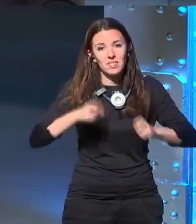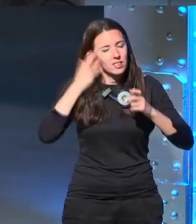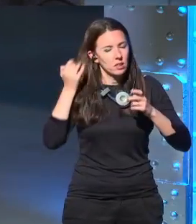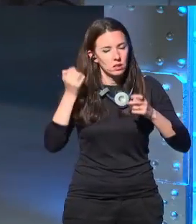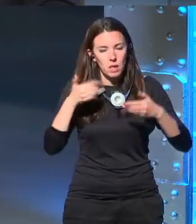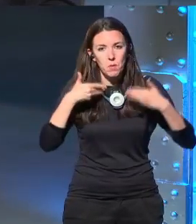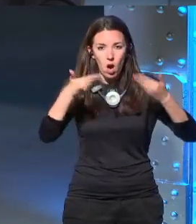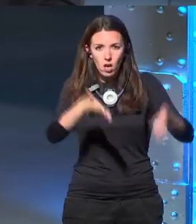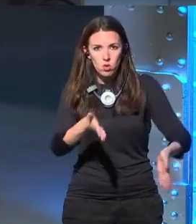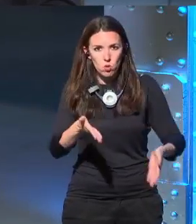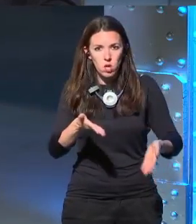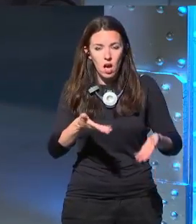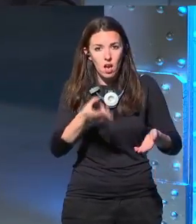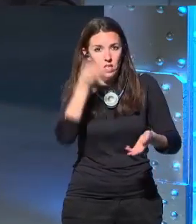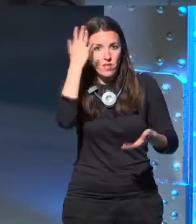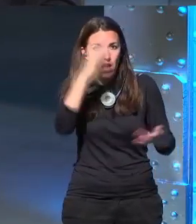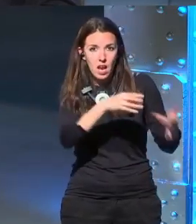We try to